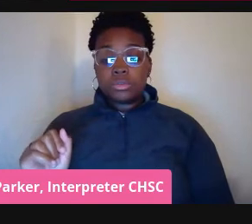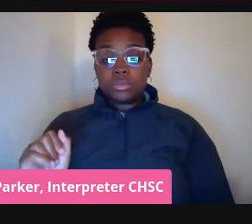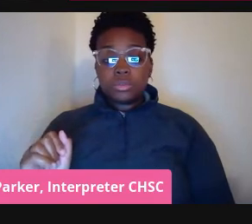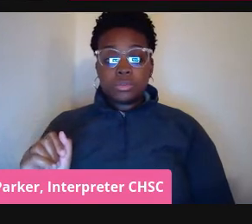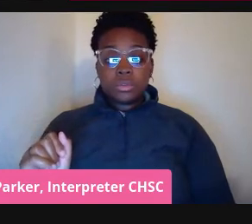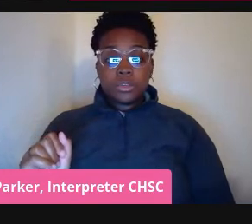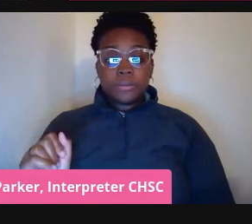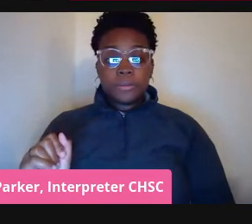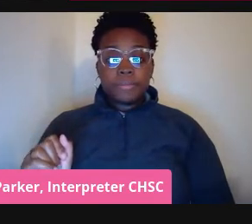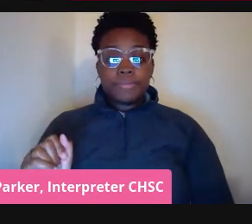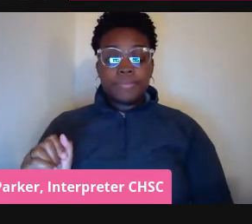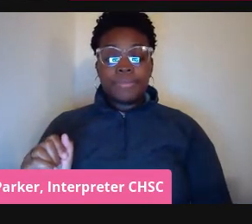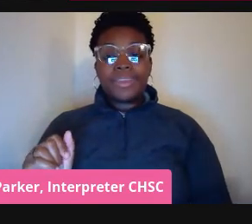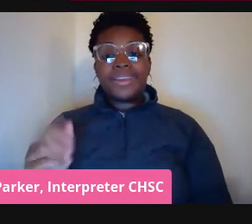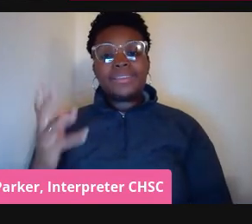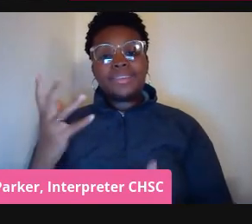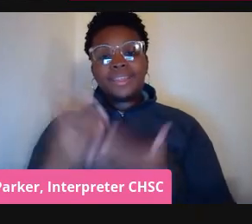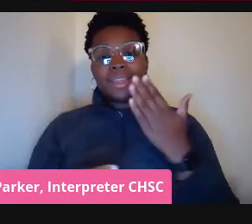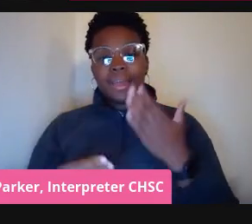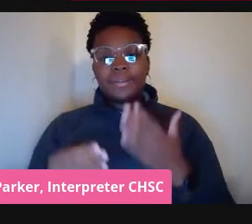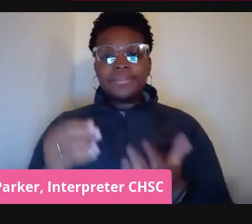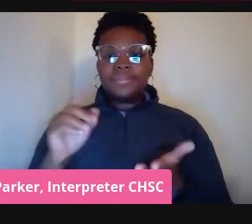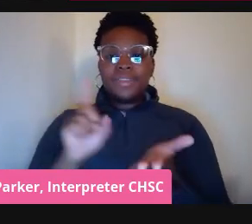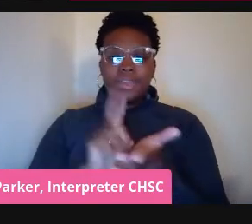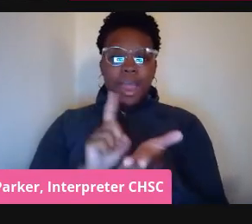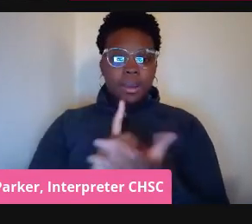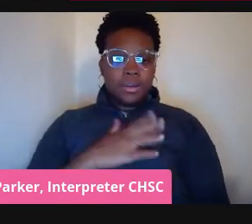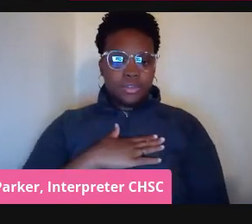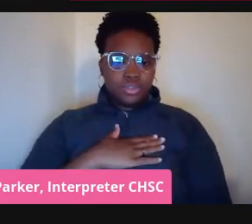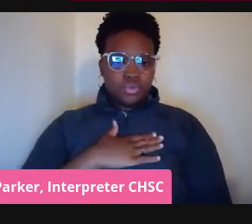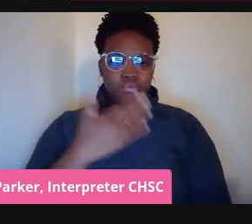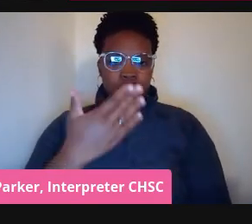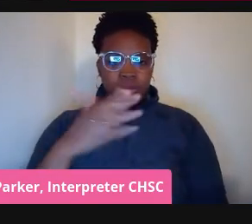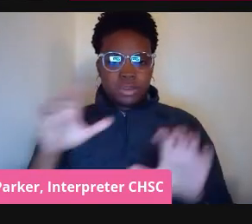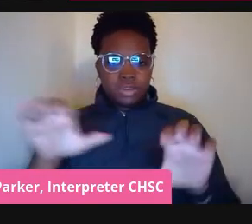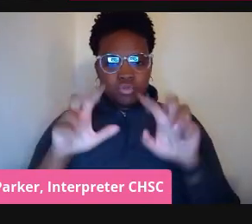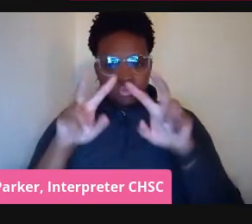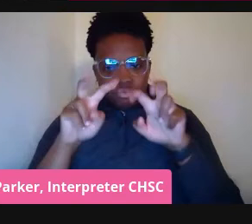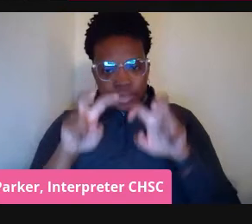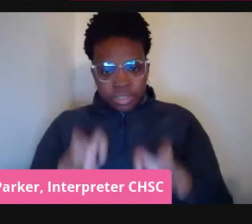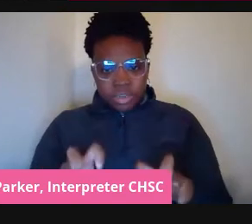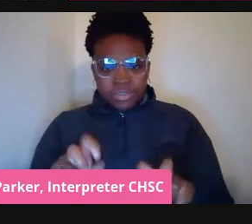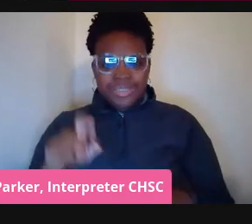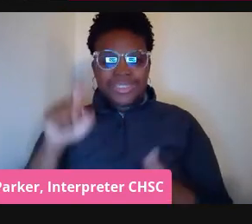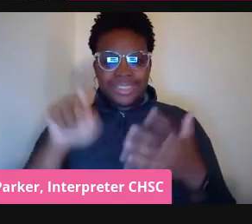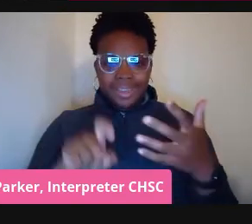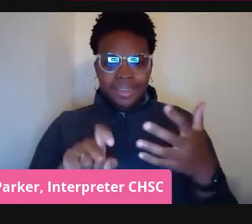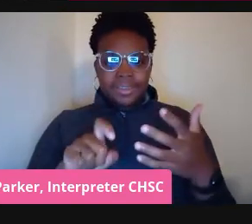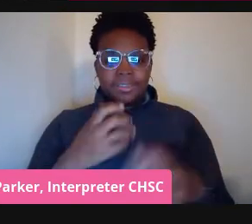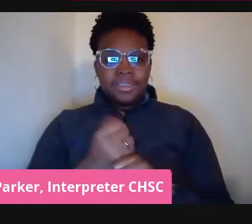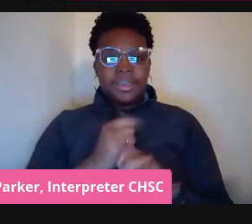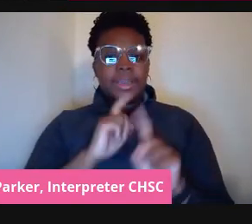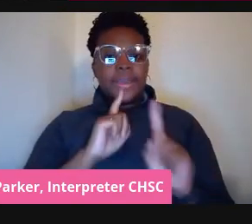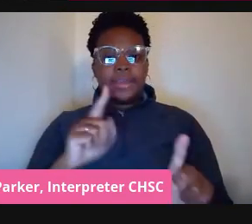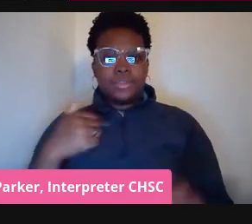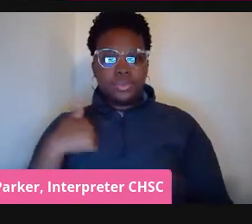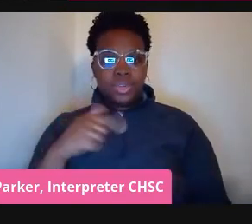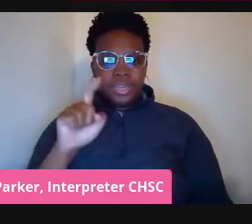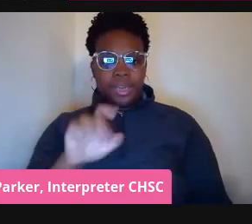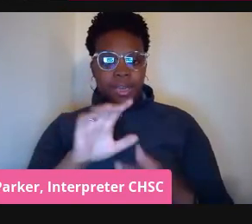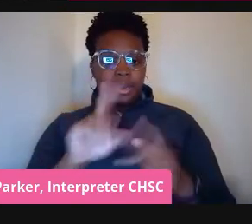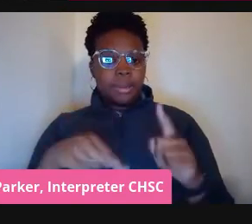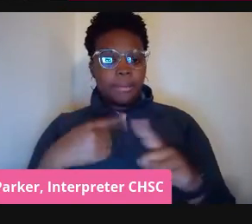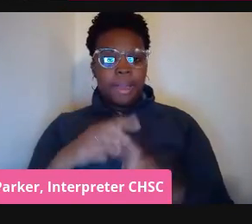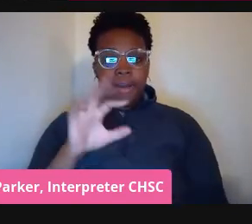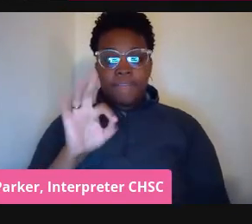there is a lack of physicians willing to do the research needed to get these answers that we need about fibroids as